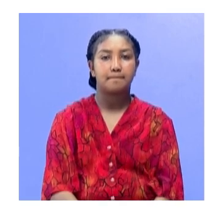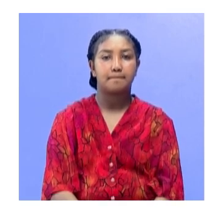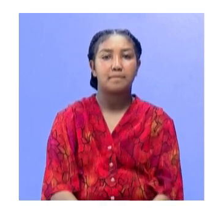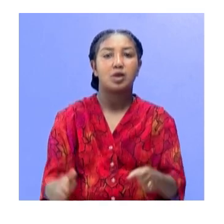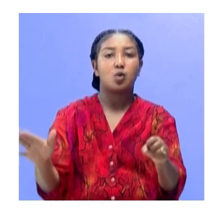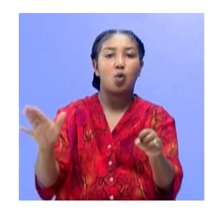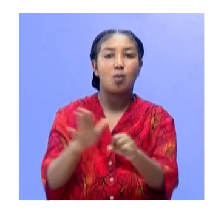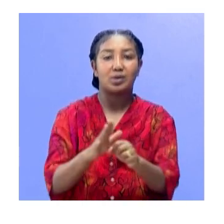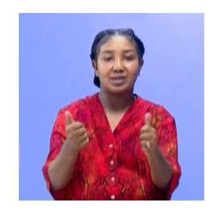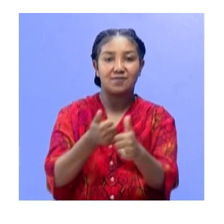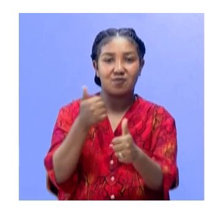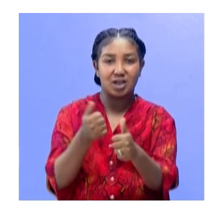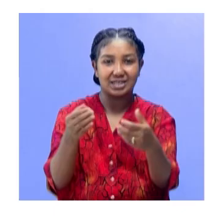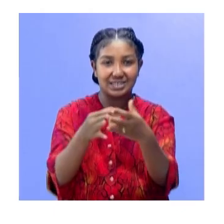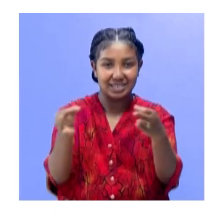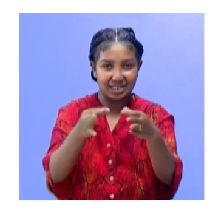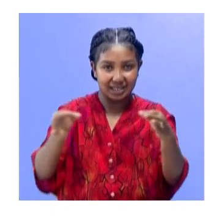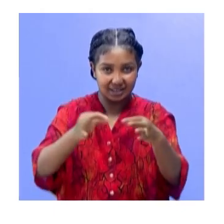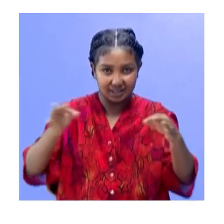Complete the following sentences.